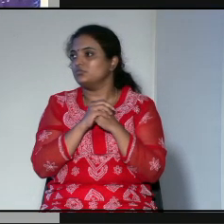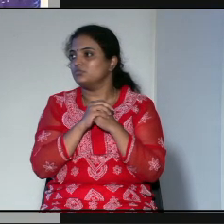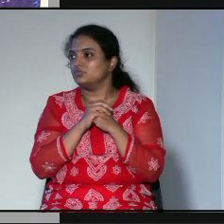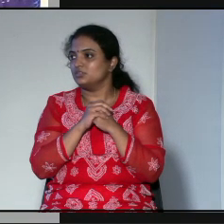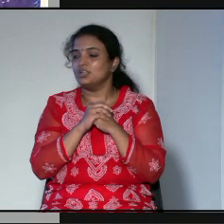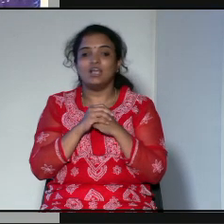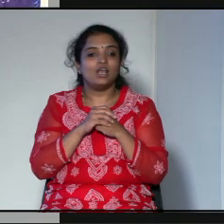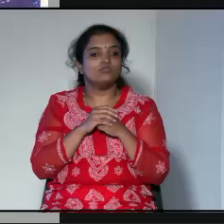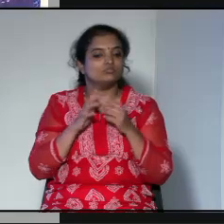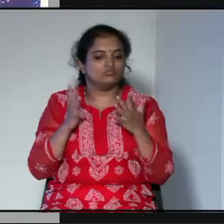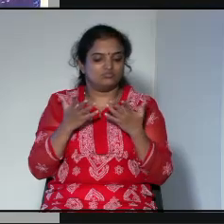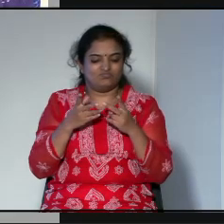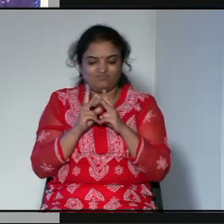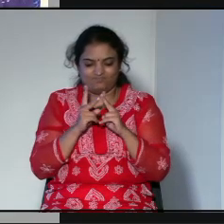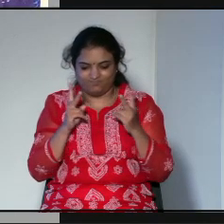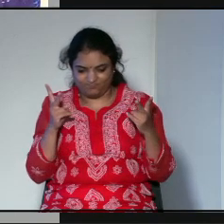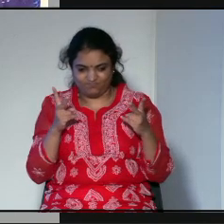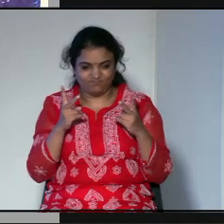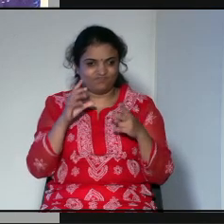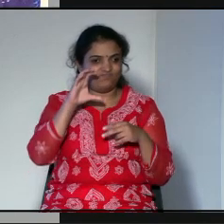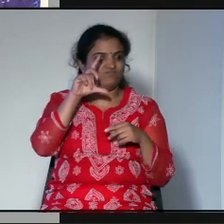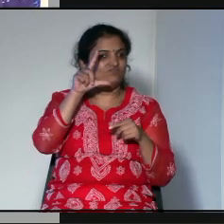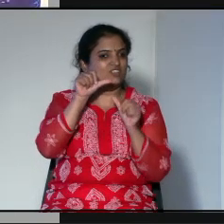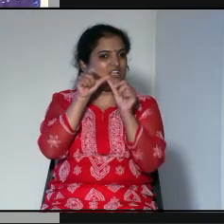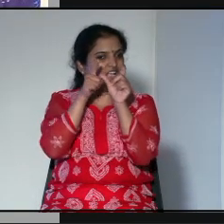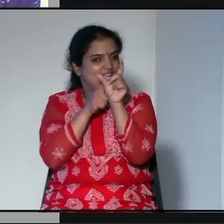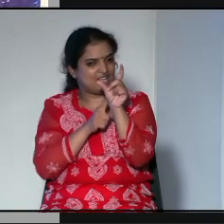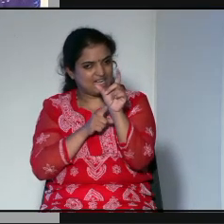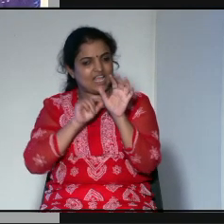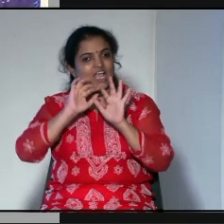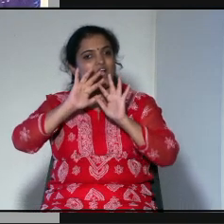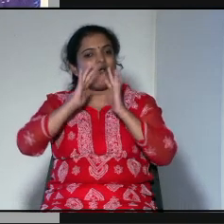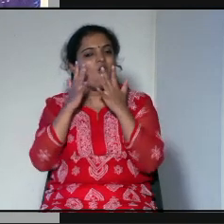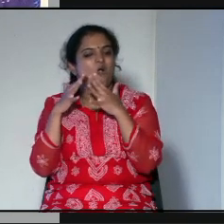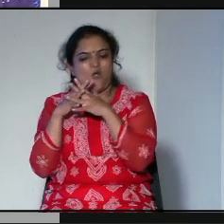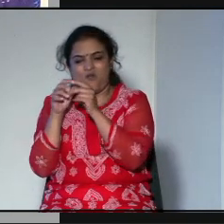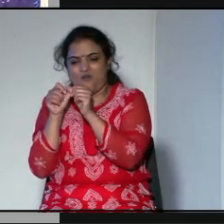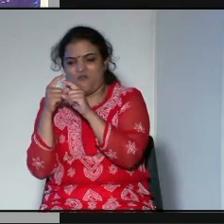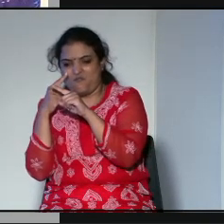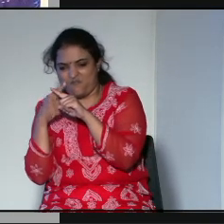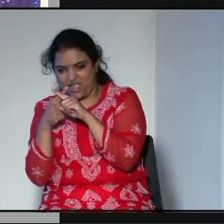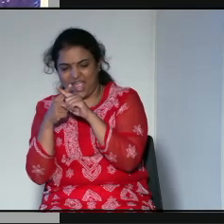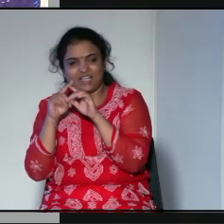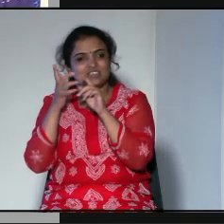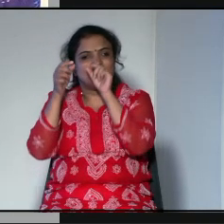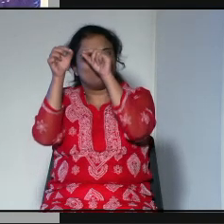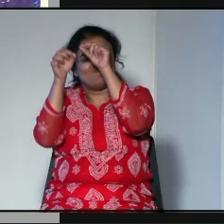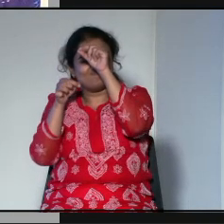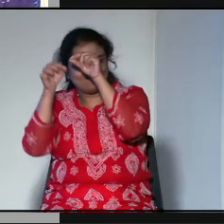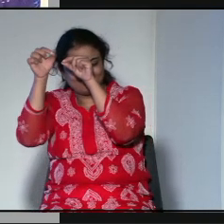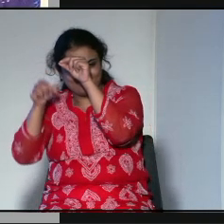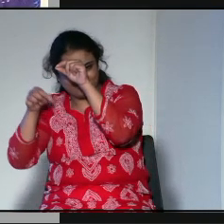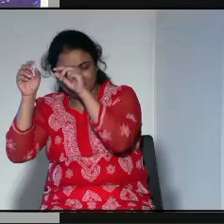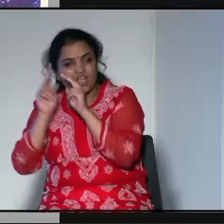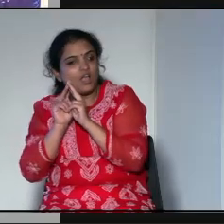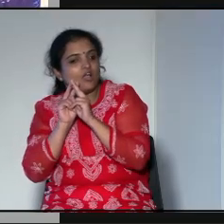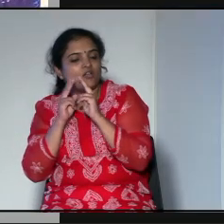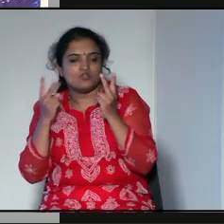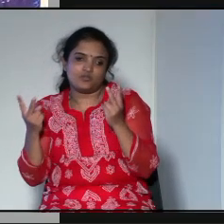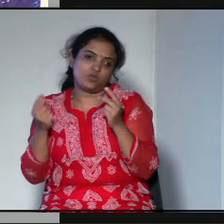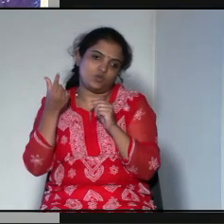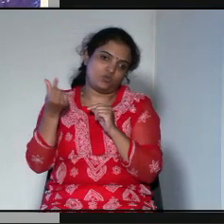material, varieties of clay, beeswax, scrap metal parts, and fuel and firewood. What they